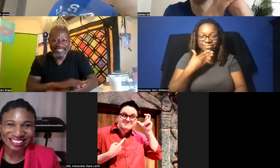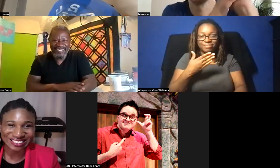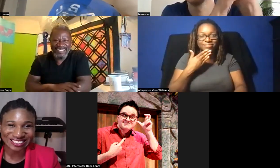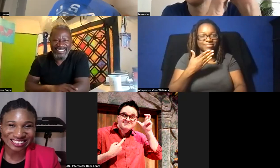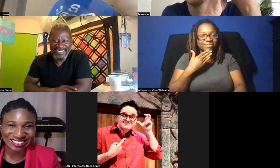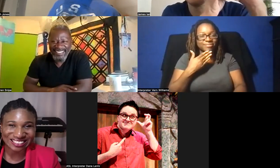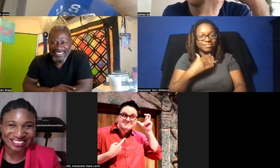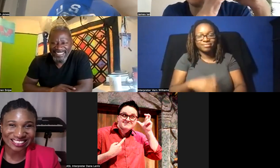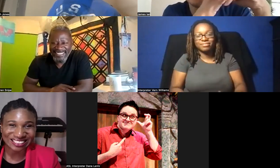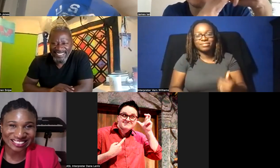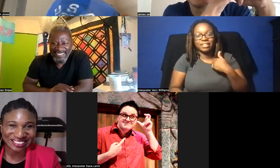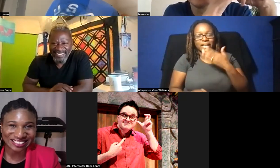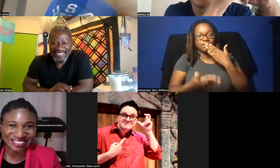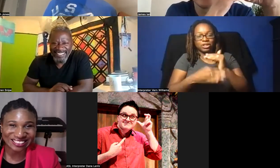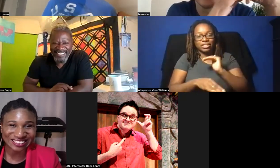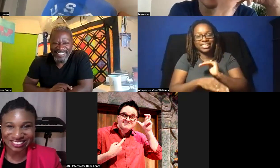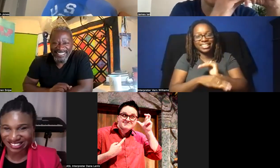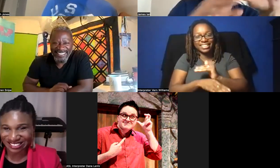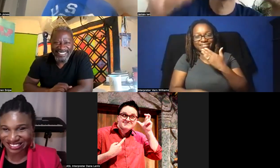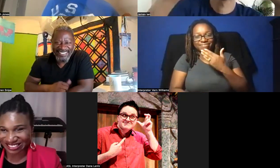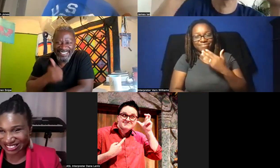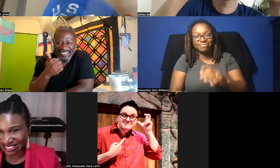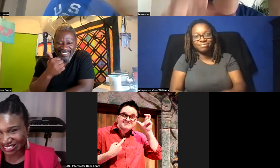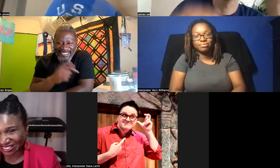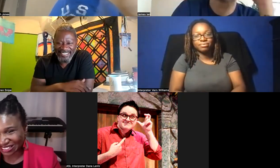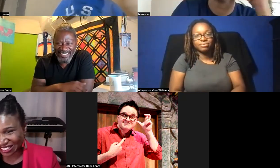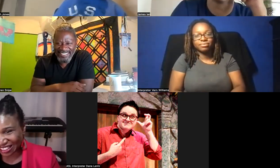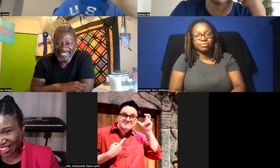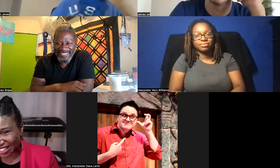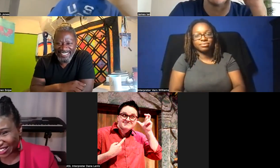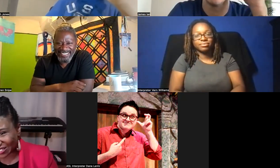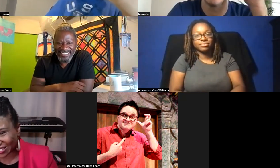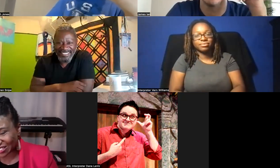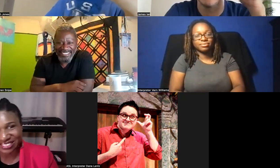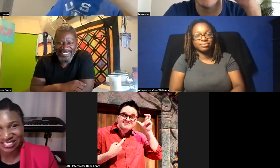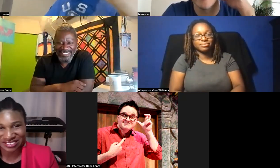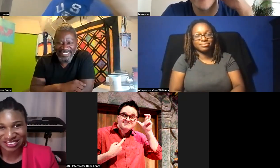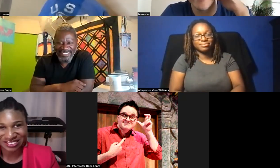You guys have a great night. Take care. Yeah. Thank you all. Thank you. Yes.